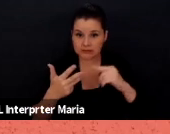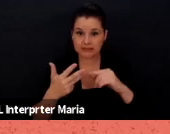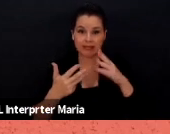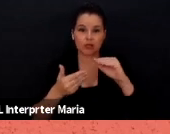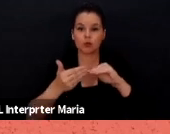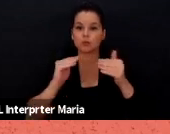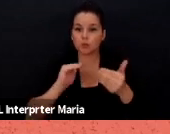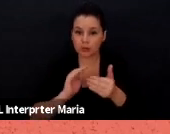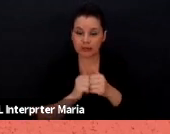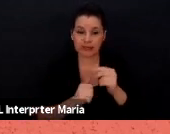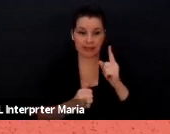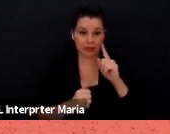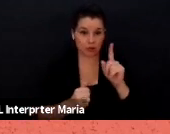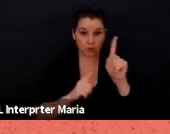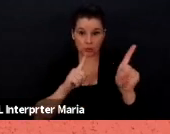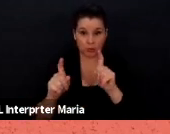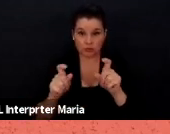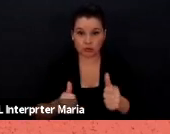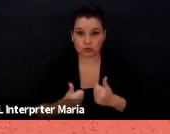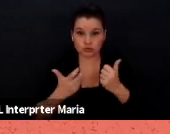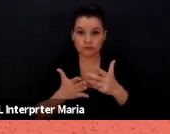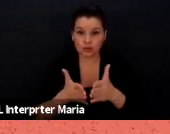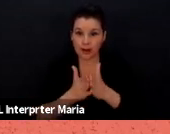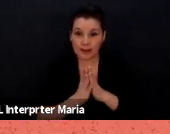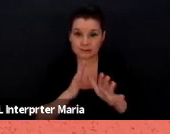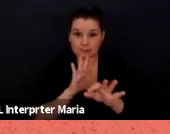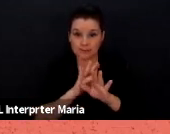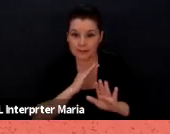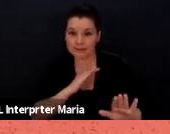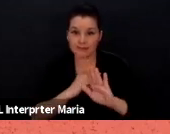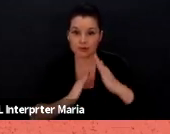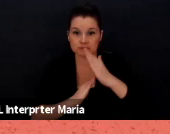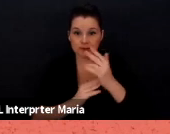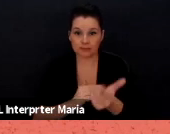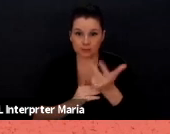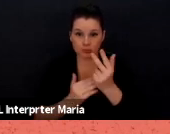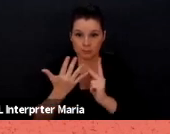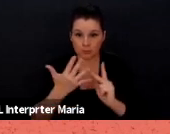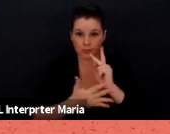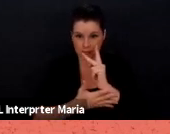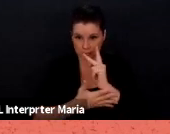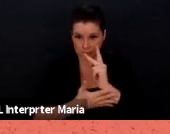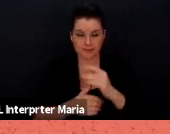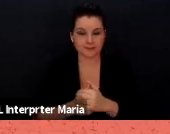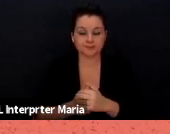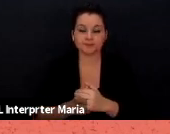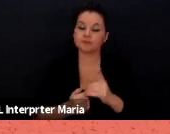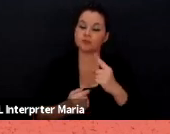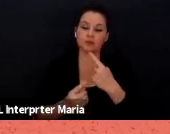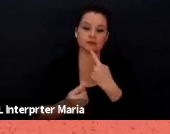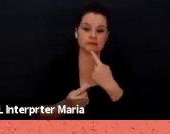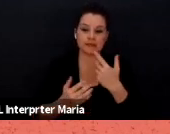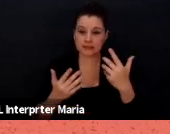those questions, survivors are asked to choose their top 3 priorities, to say